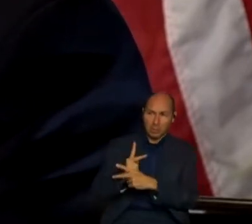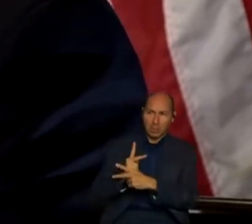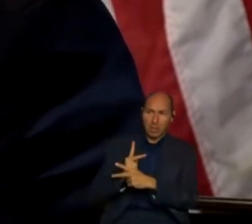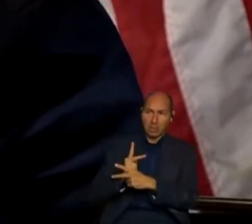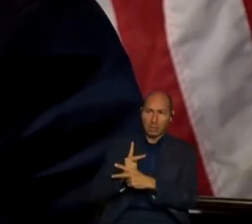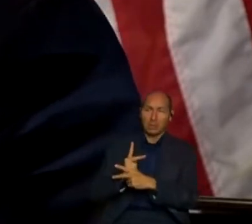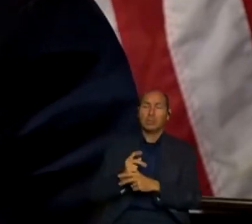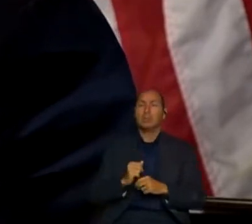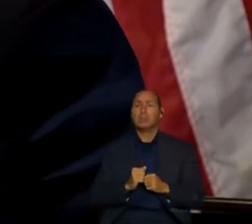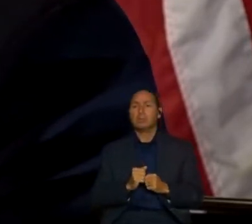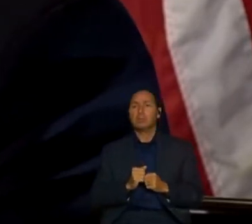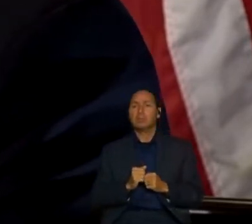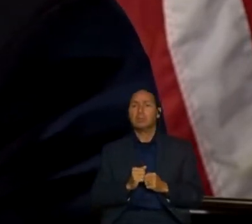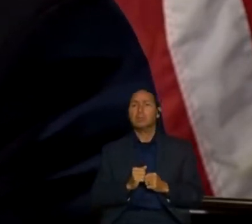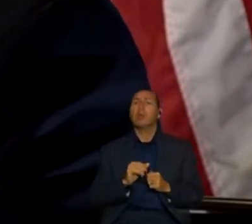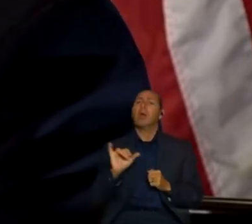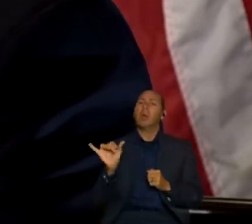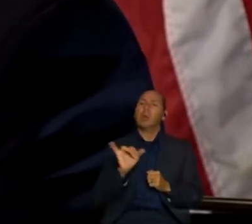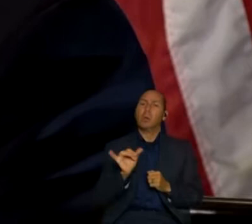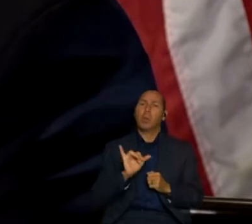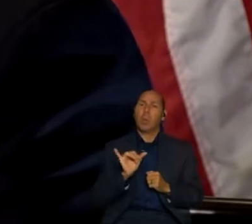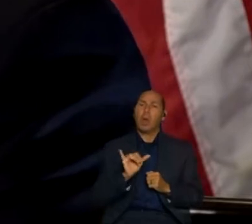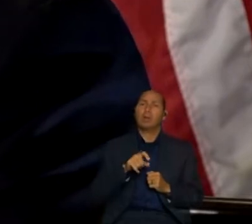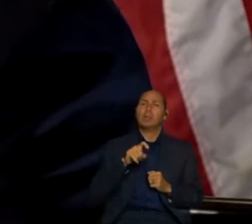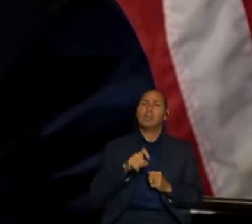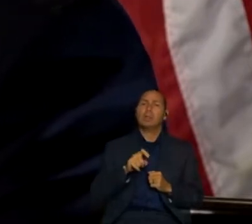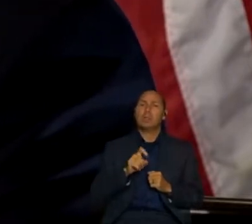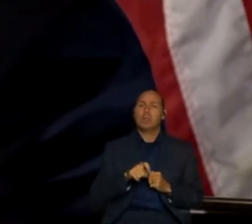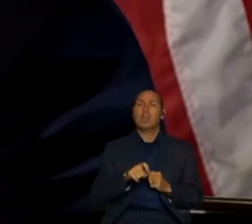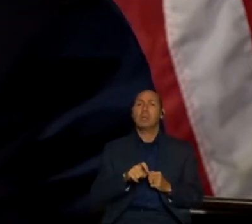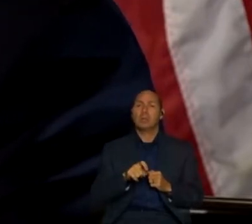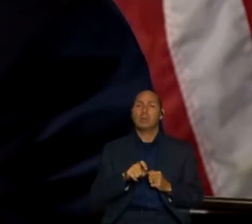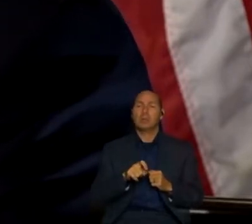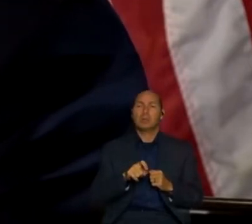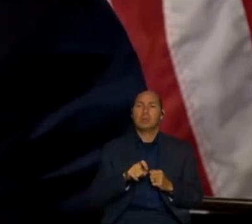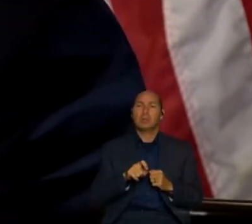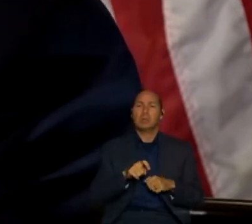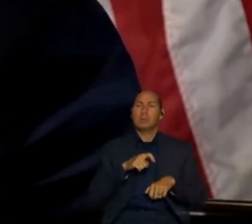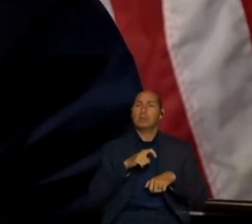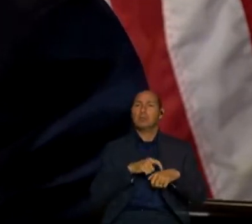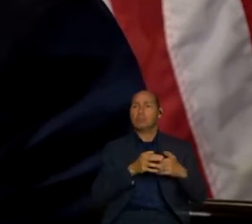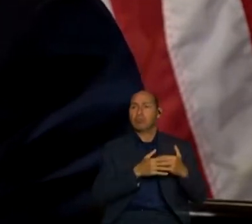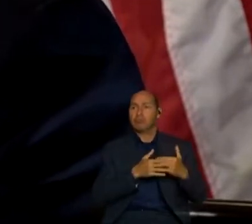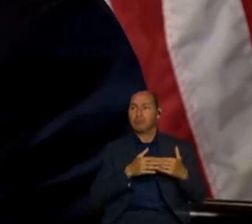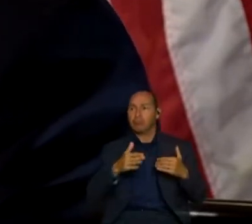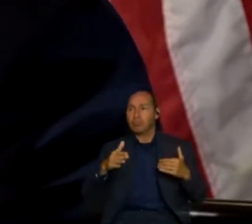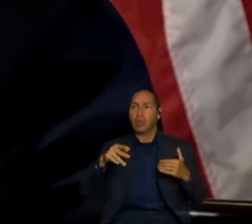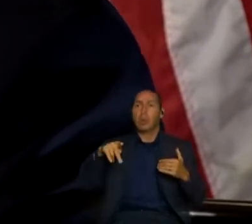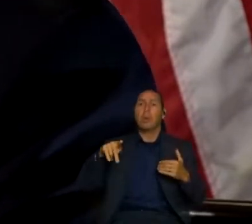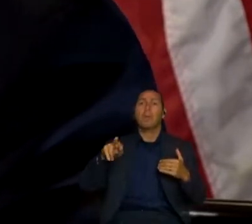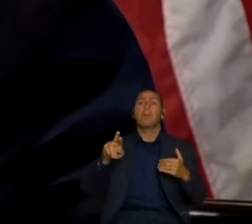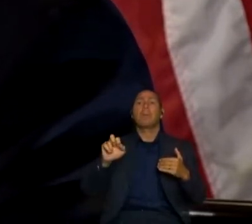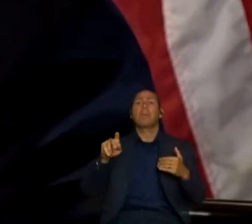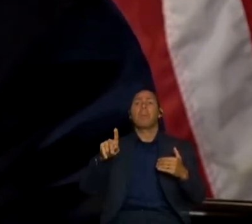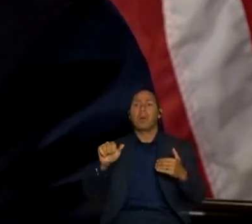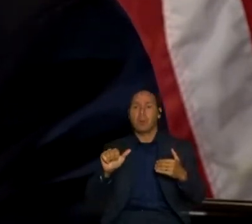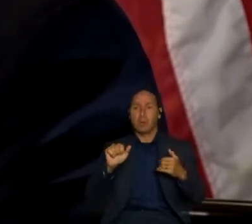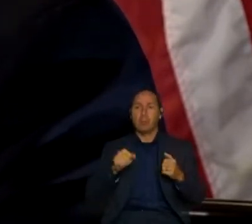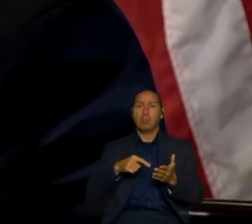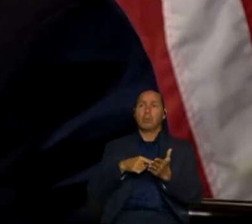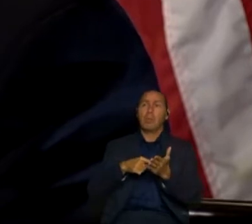other creditors, and it needs to assure the long-term viability of PREPA, so PREPA will be a